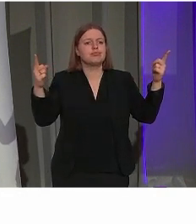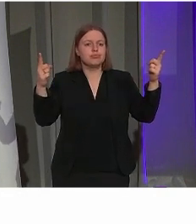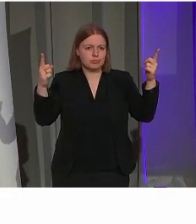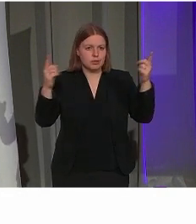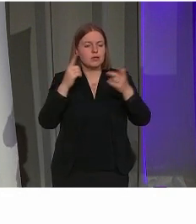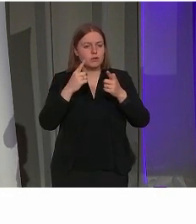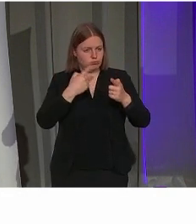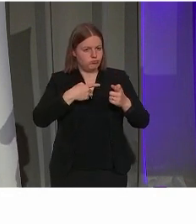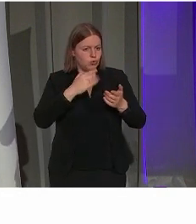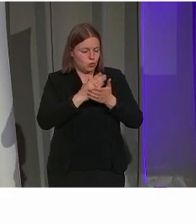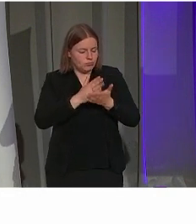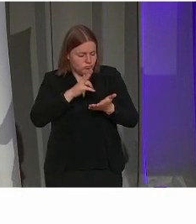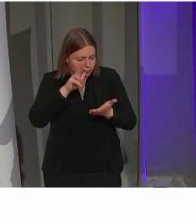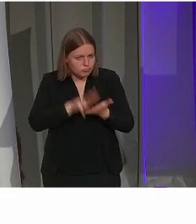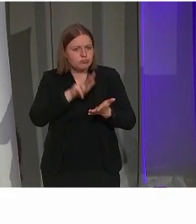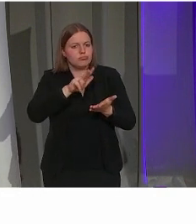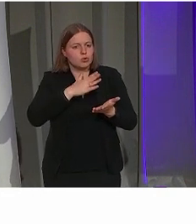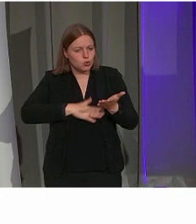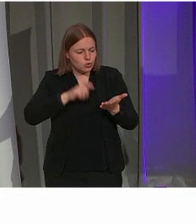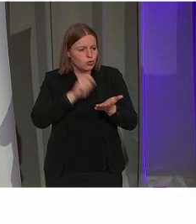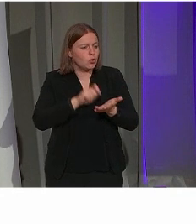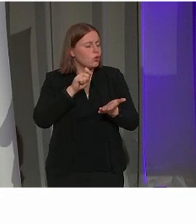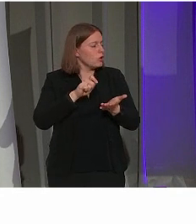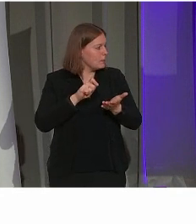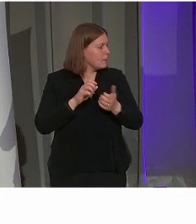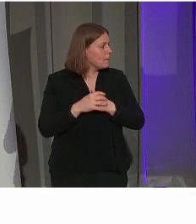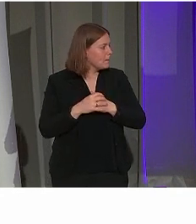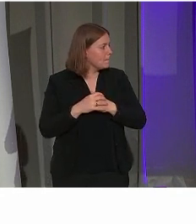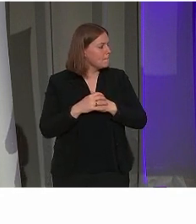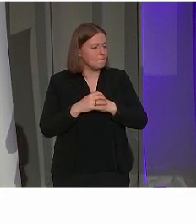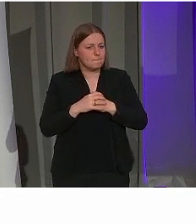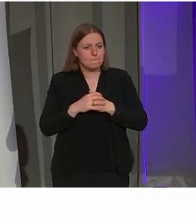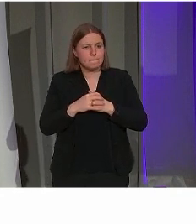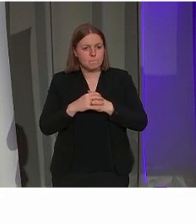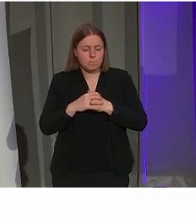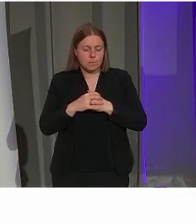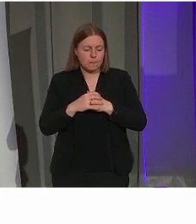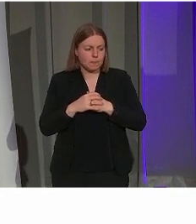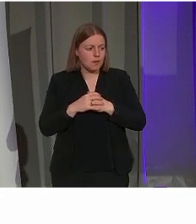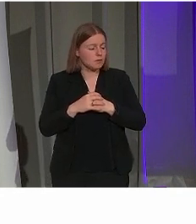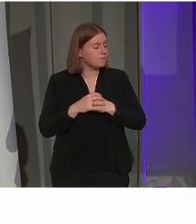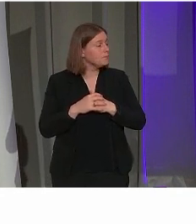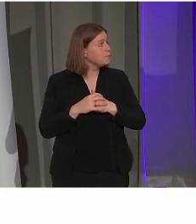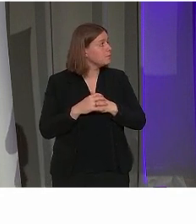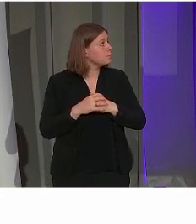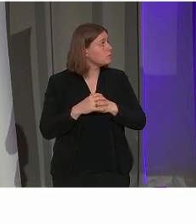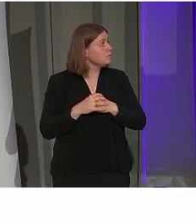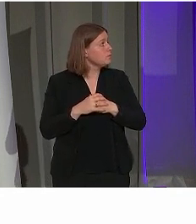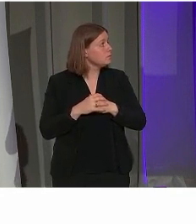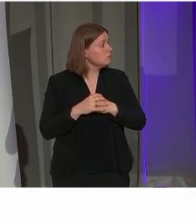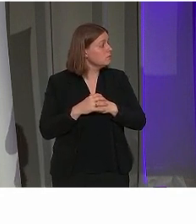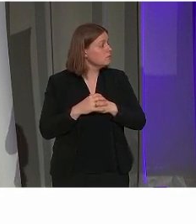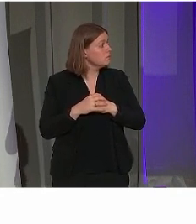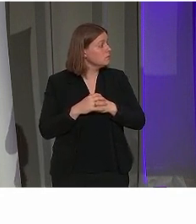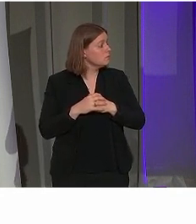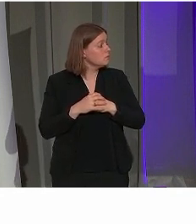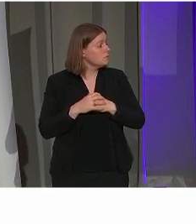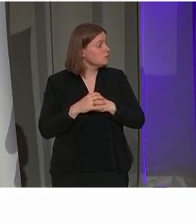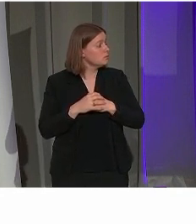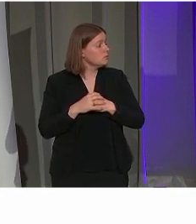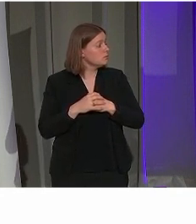Human Rights. It was informed by our Common Dignity Initiative on rights-based approaches to World